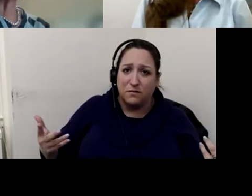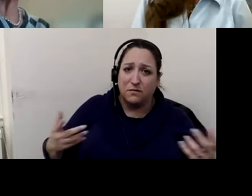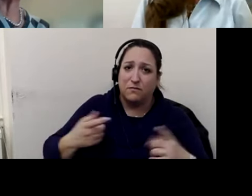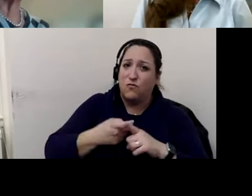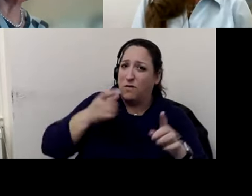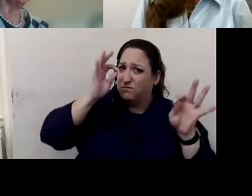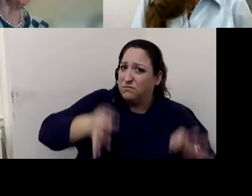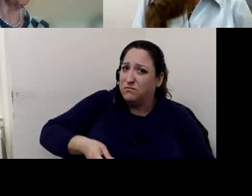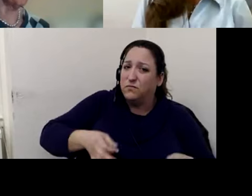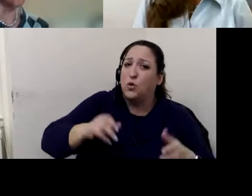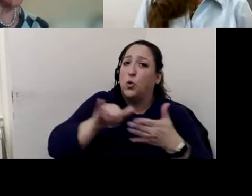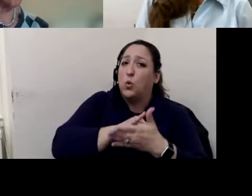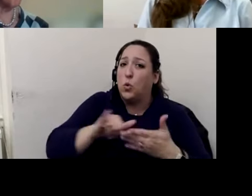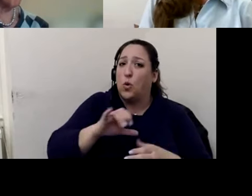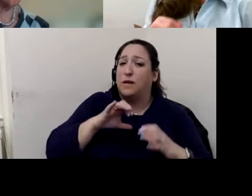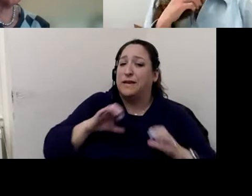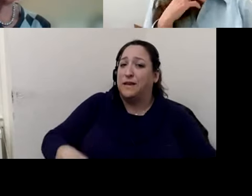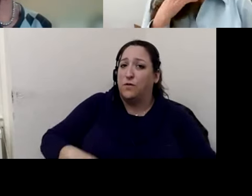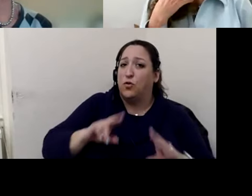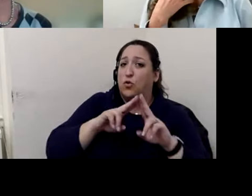That at New York Civil Liberties Union